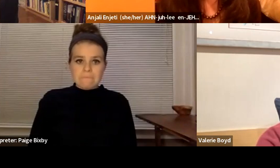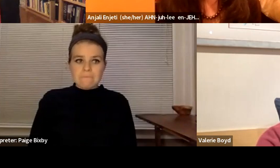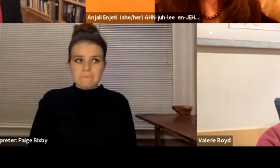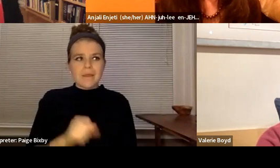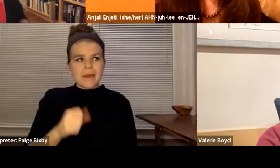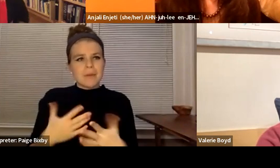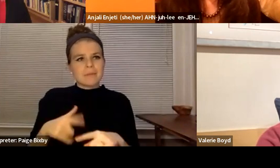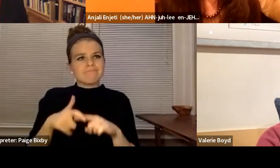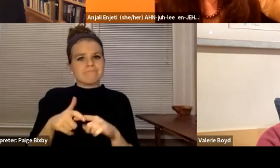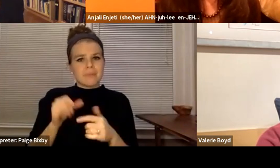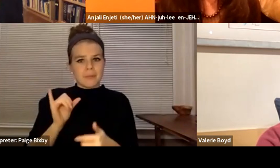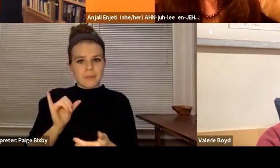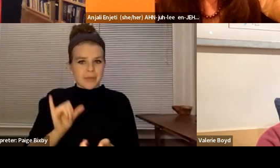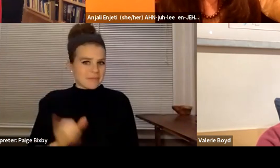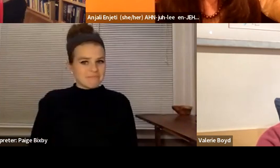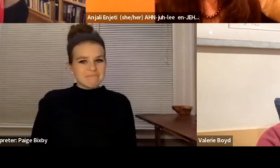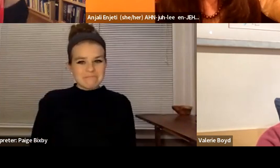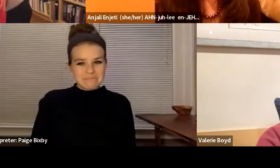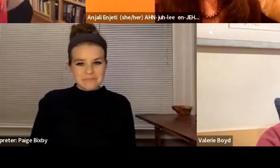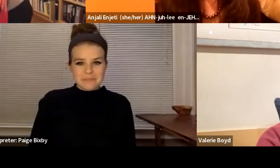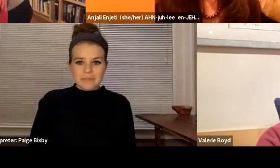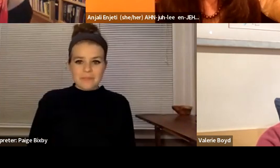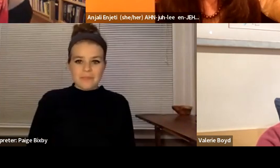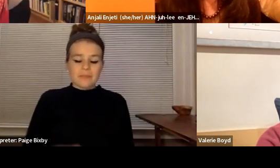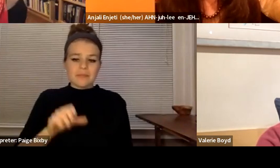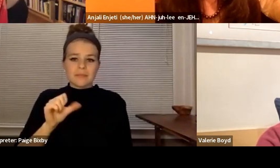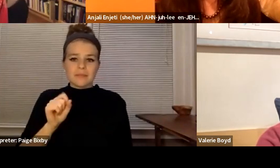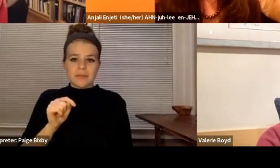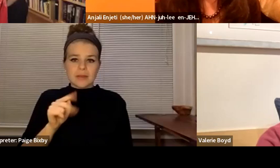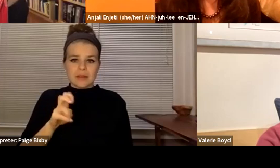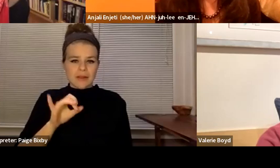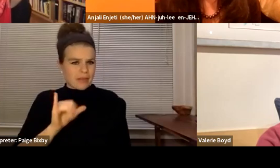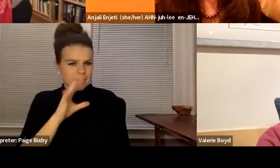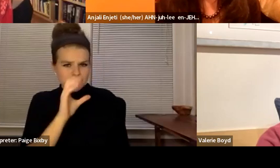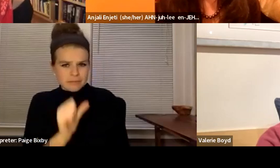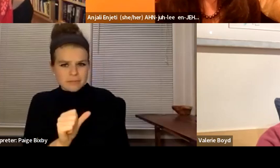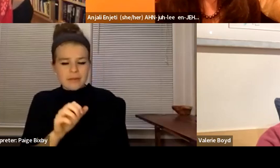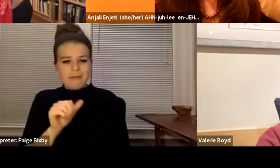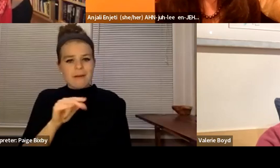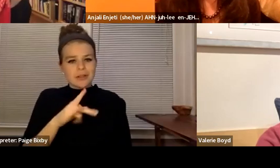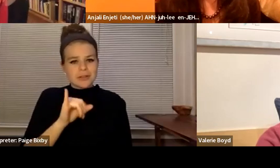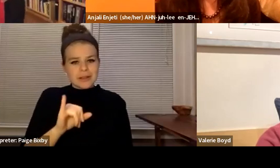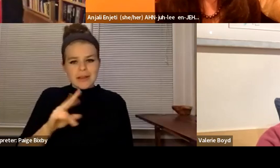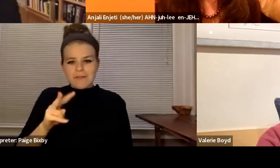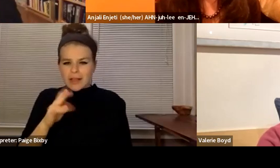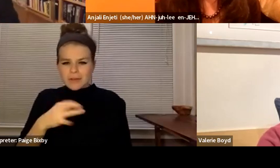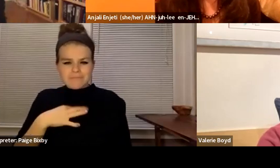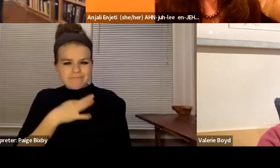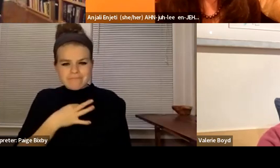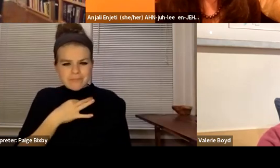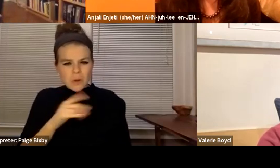I'll stop there. And that's fascinating. And Anjali and Valerie, I'm curious, where do you get